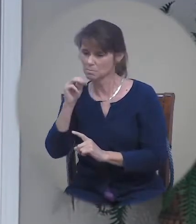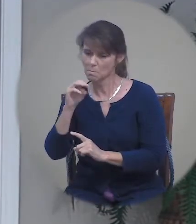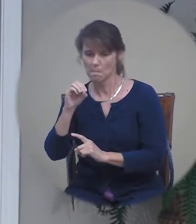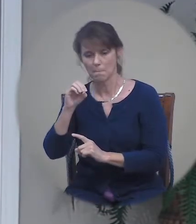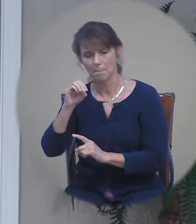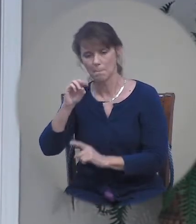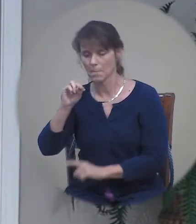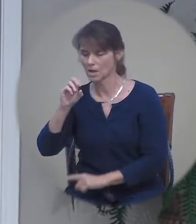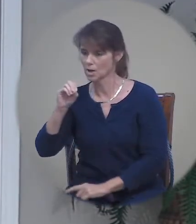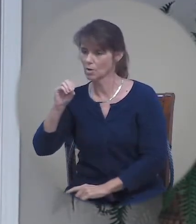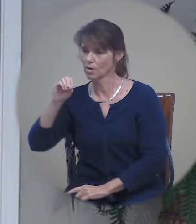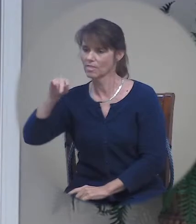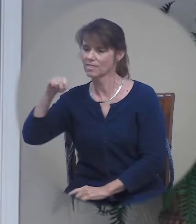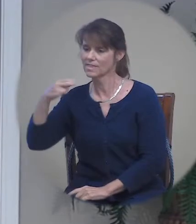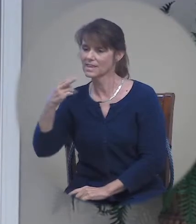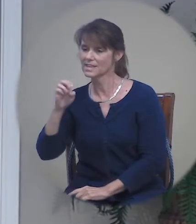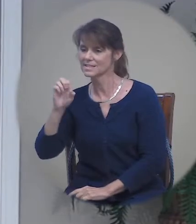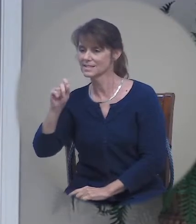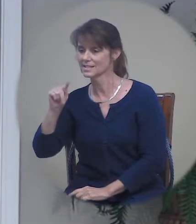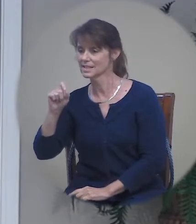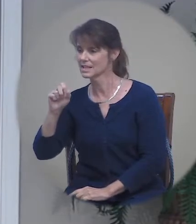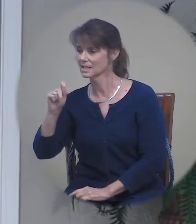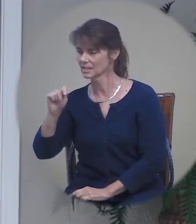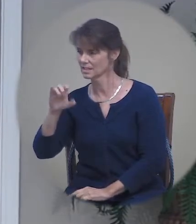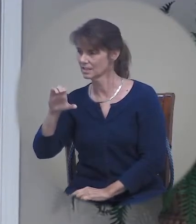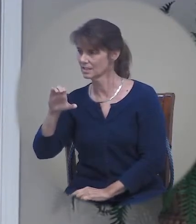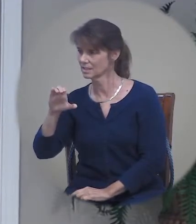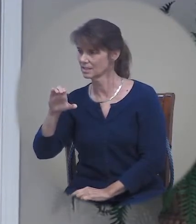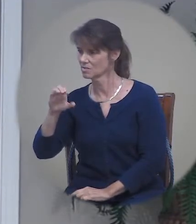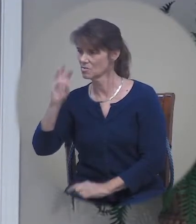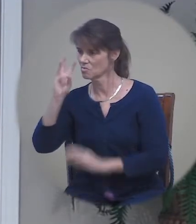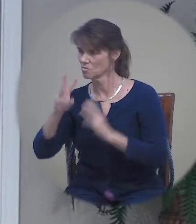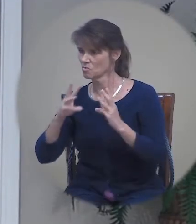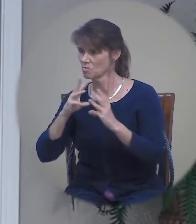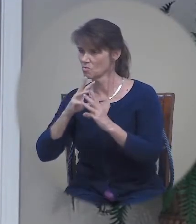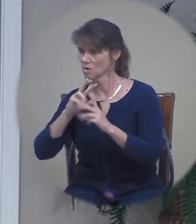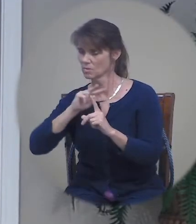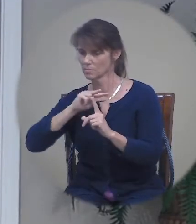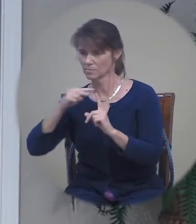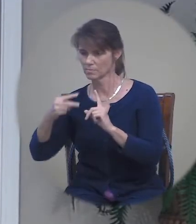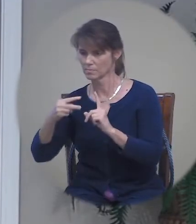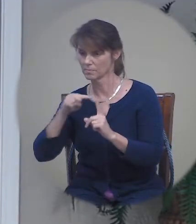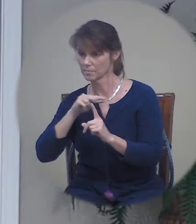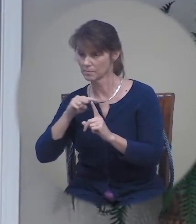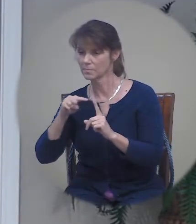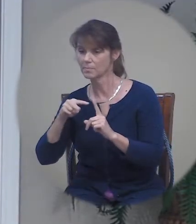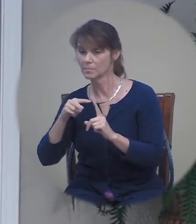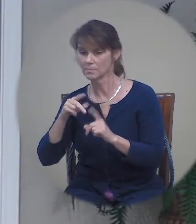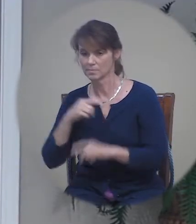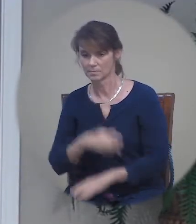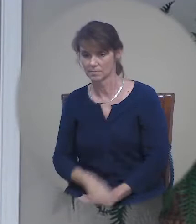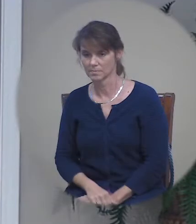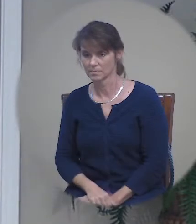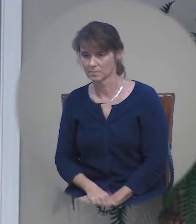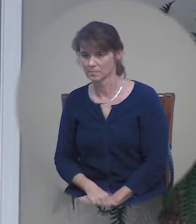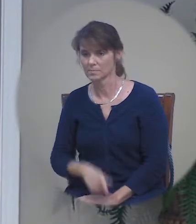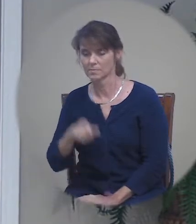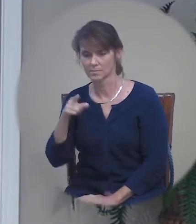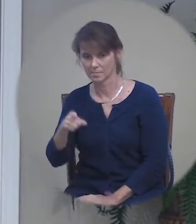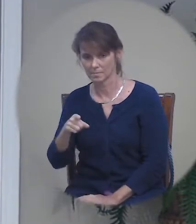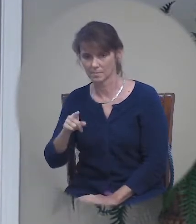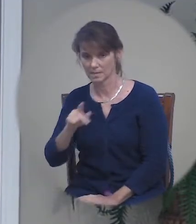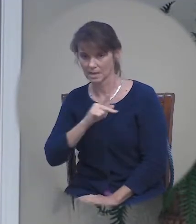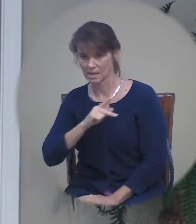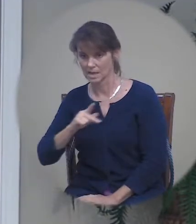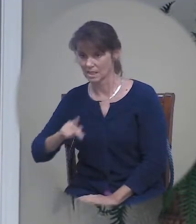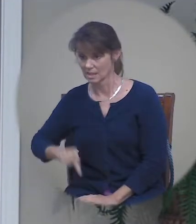Because really, what he's kind of getting at, if you reduce the number of places of worship throughout a land, somehow the God is either